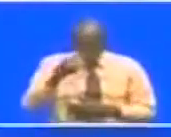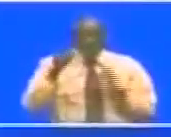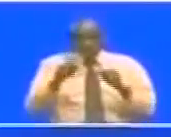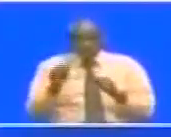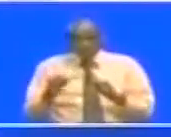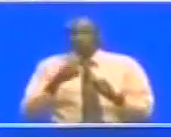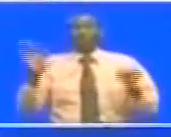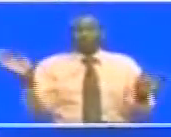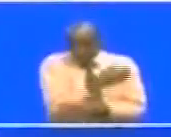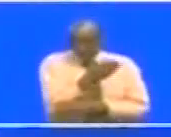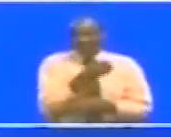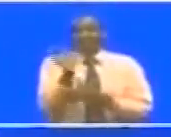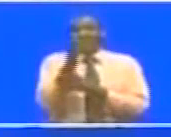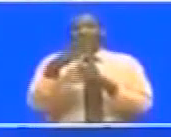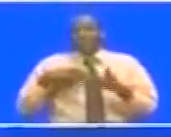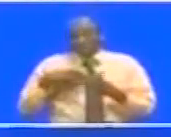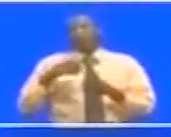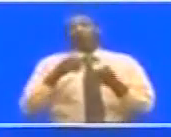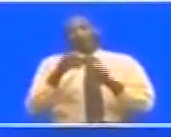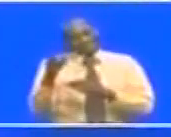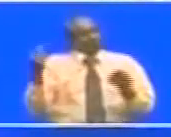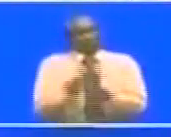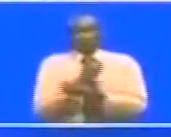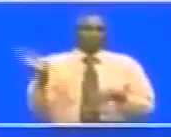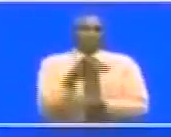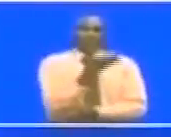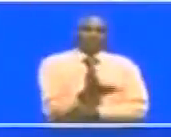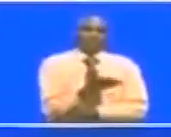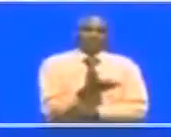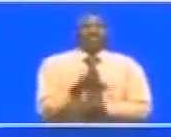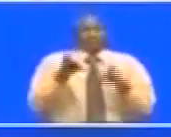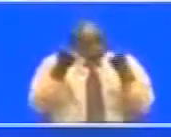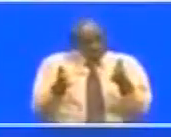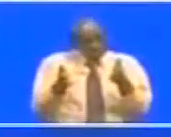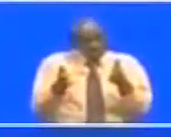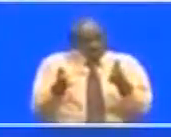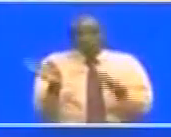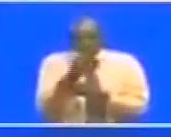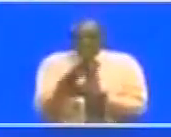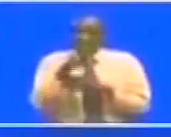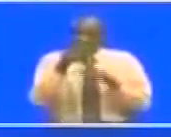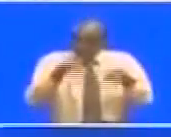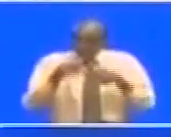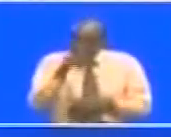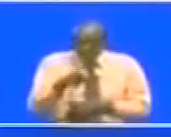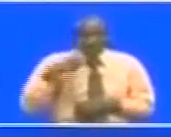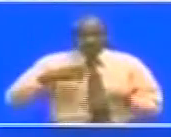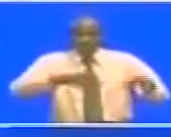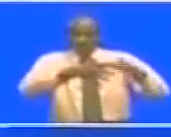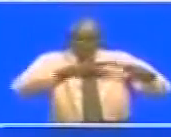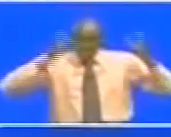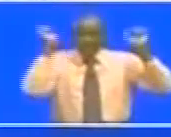ndani ya nchi hii ya Tanzania sio ukweli. Kwa sababu kanachukua nafasi, kachukua nyavu za